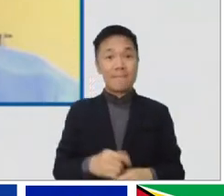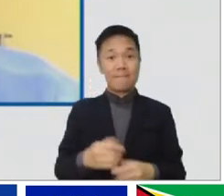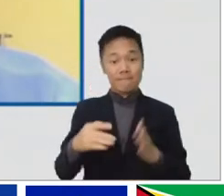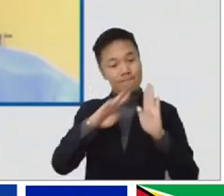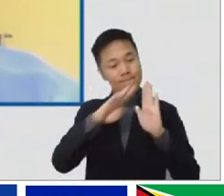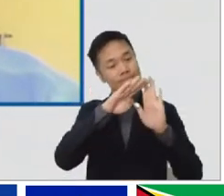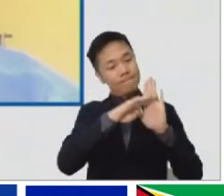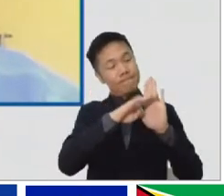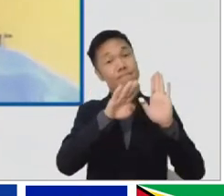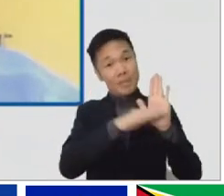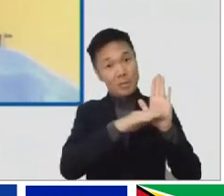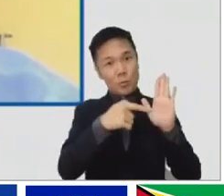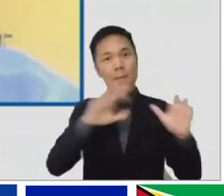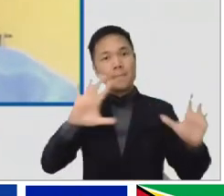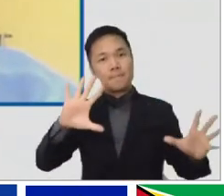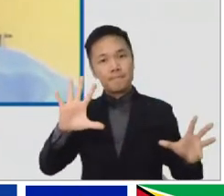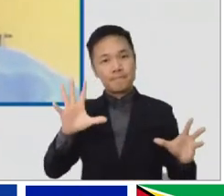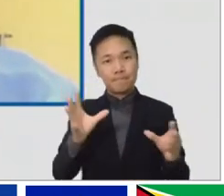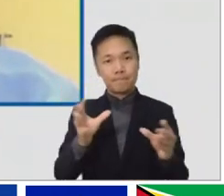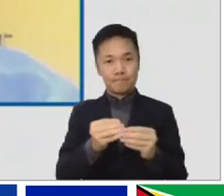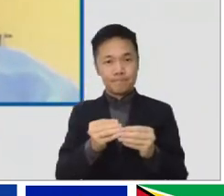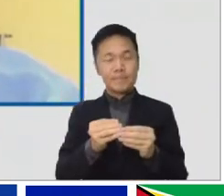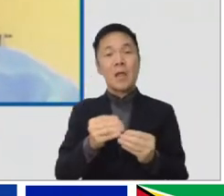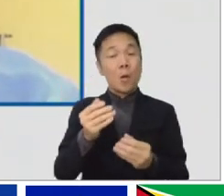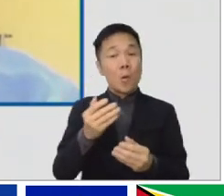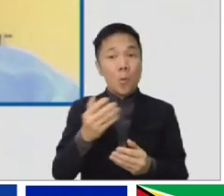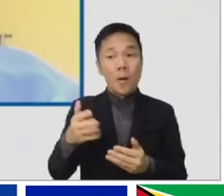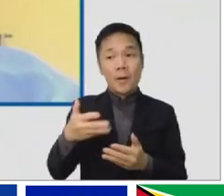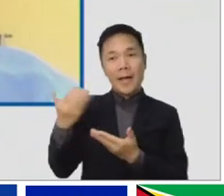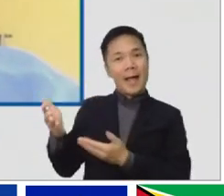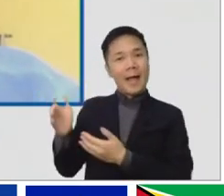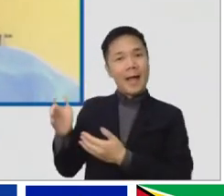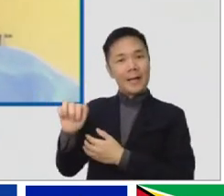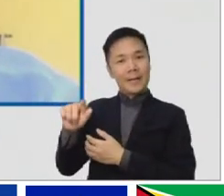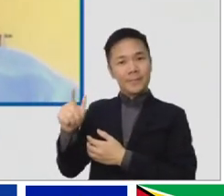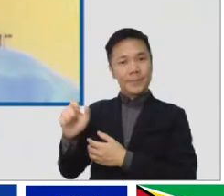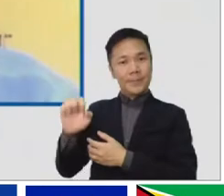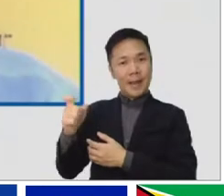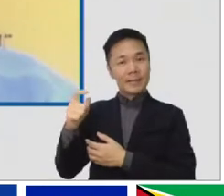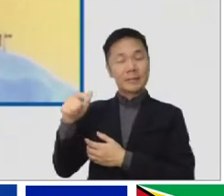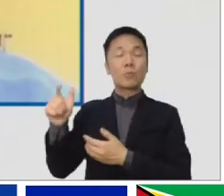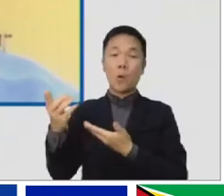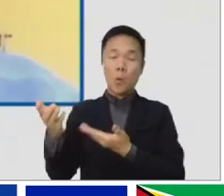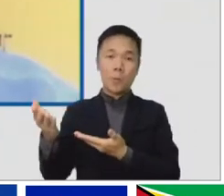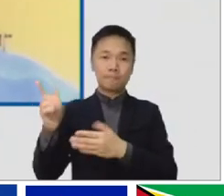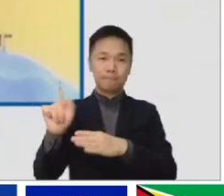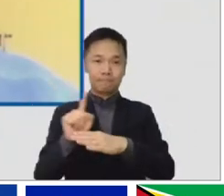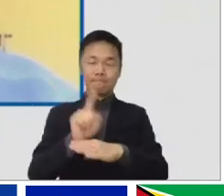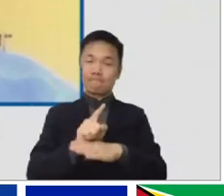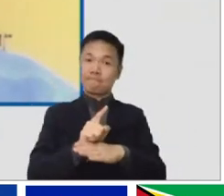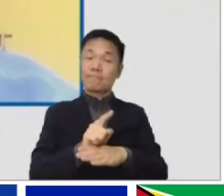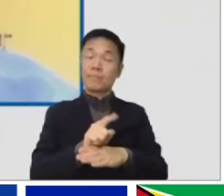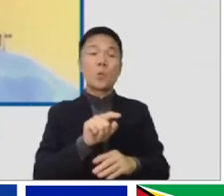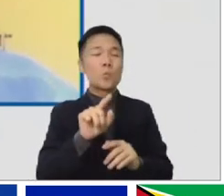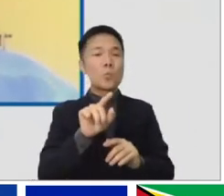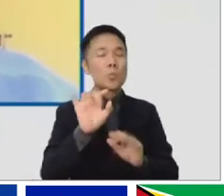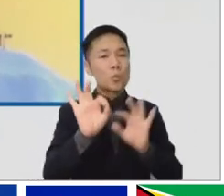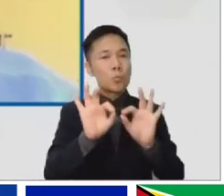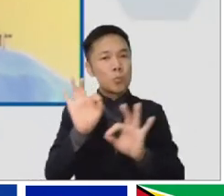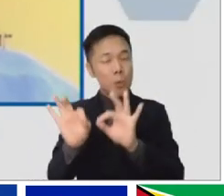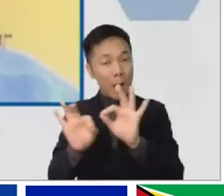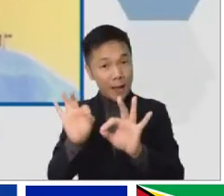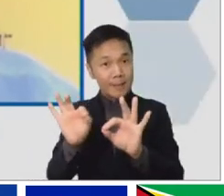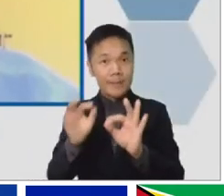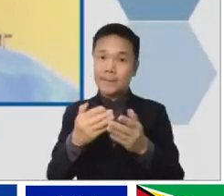to Alex Camacho once more to initiate the whole question and answers part of it. And